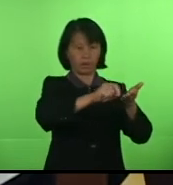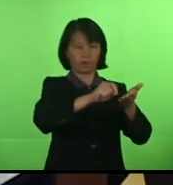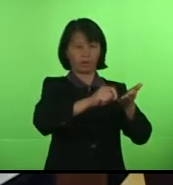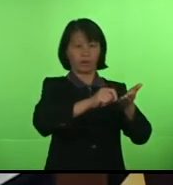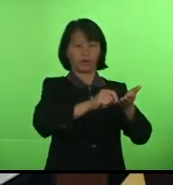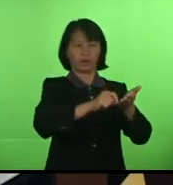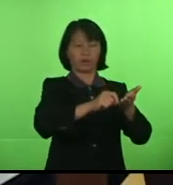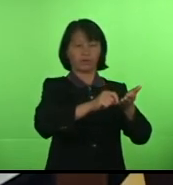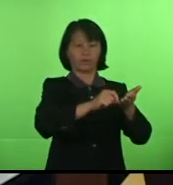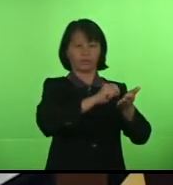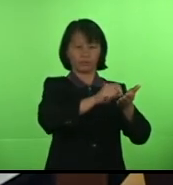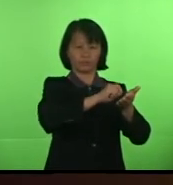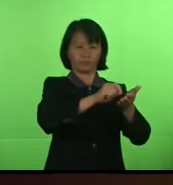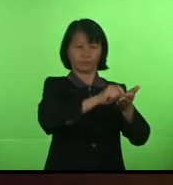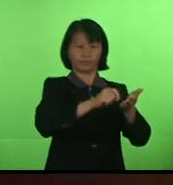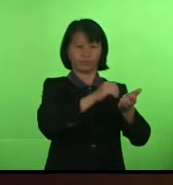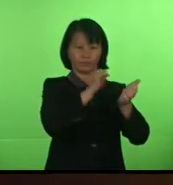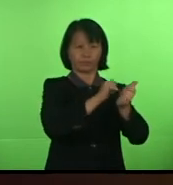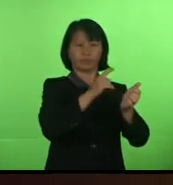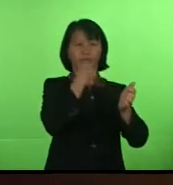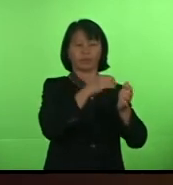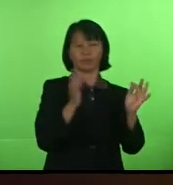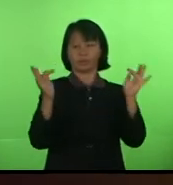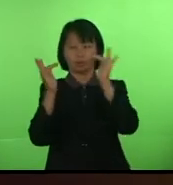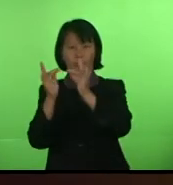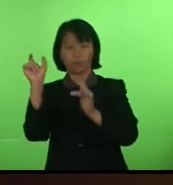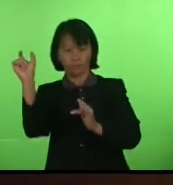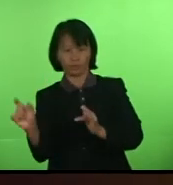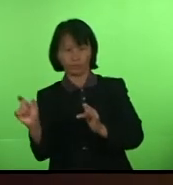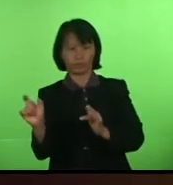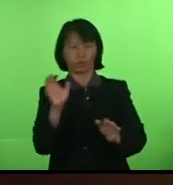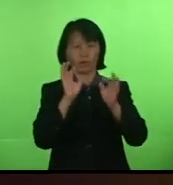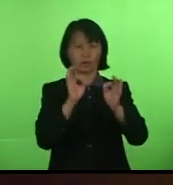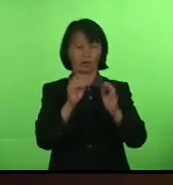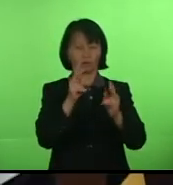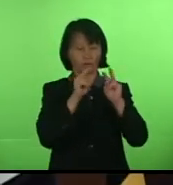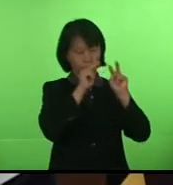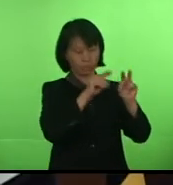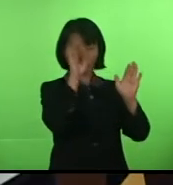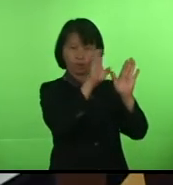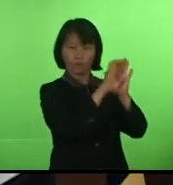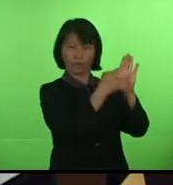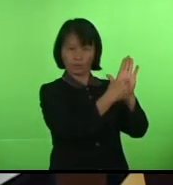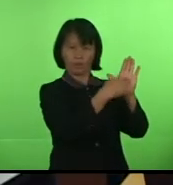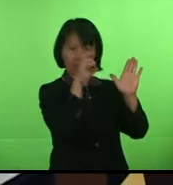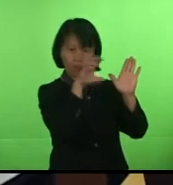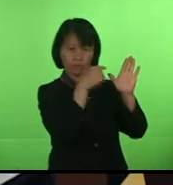to. If you can see this contact here, all right, this contact here